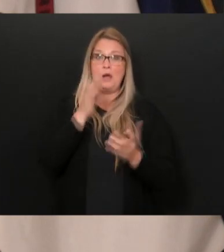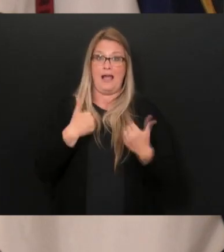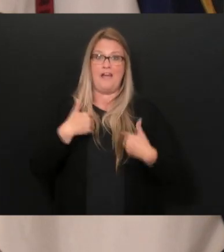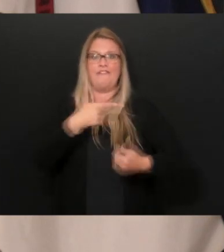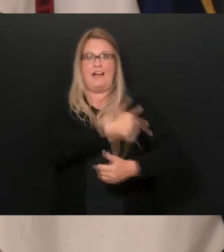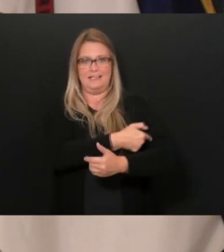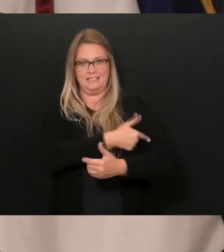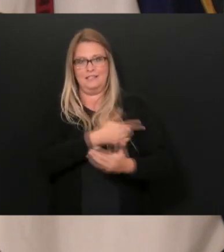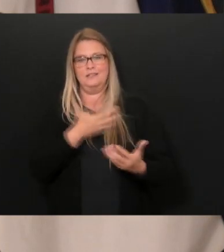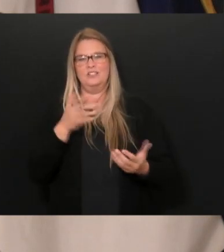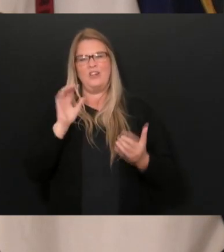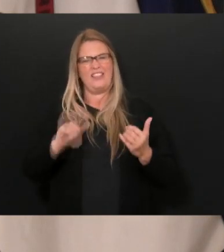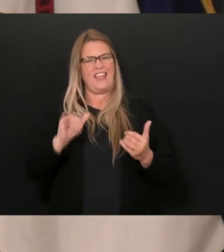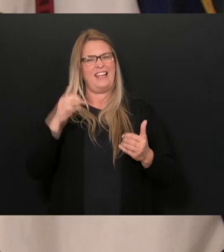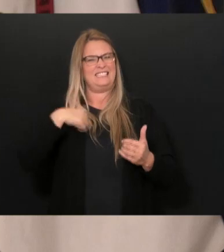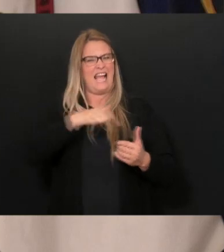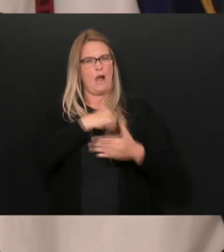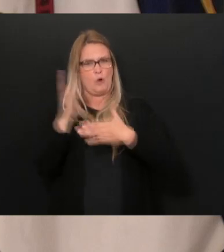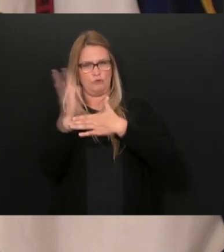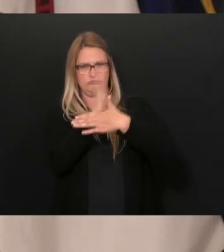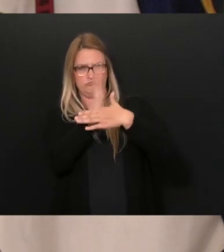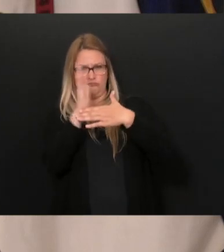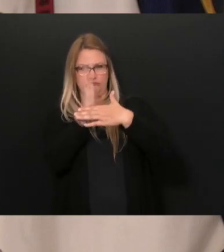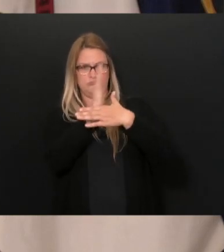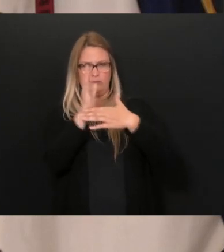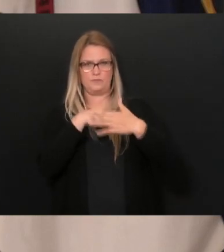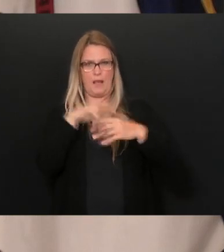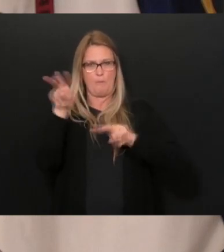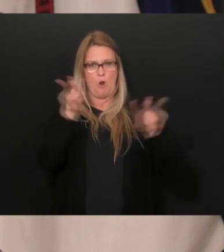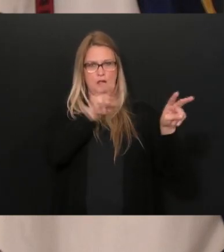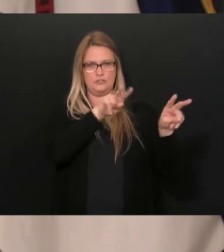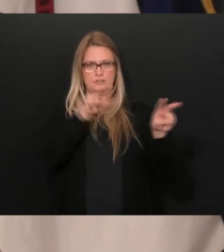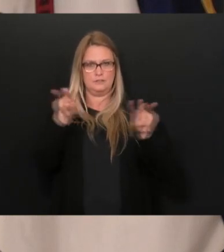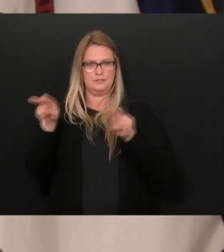the window we've got to watch here. This nation